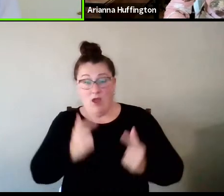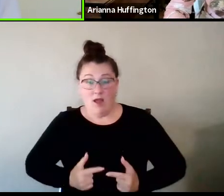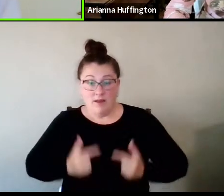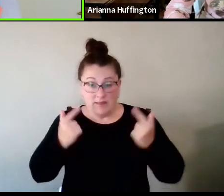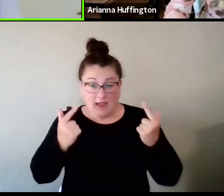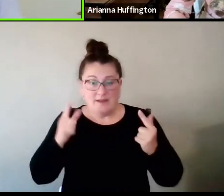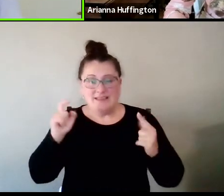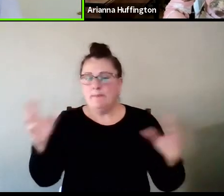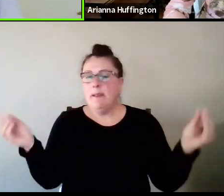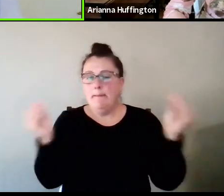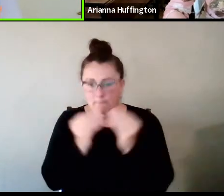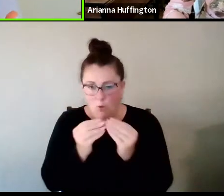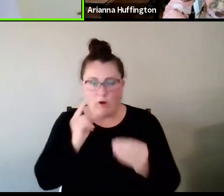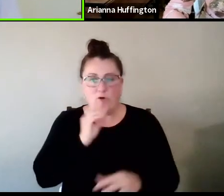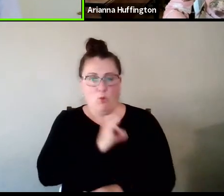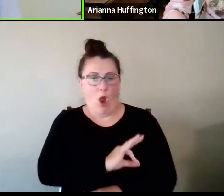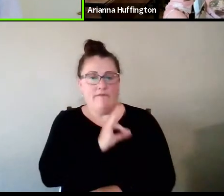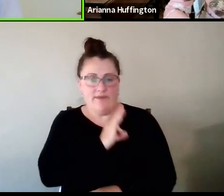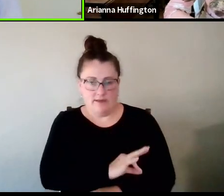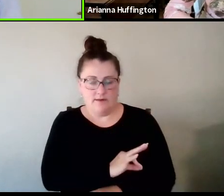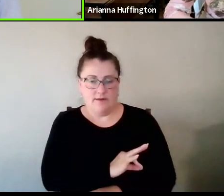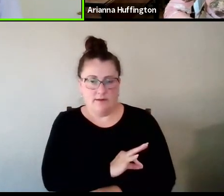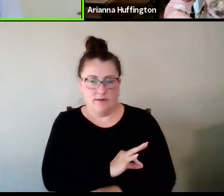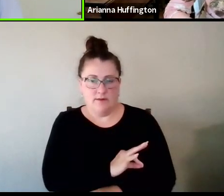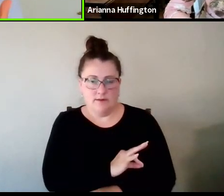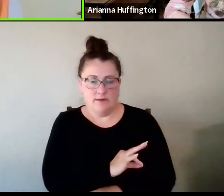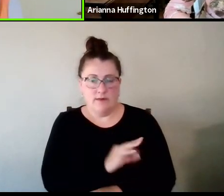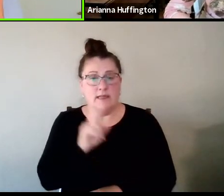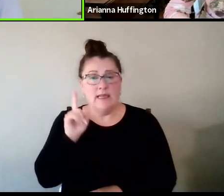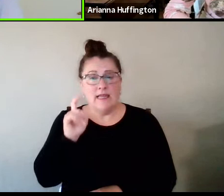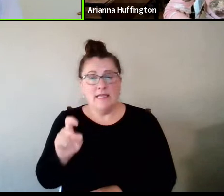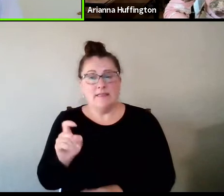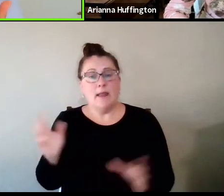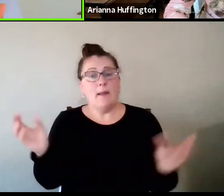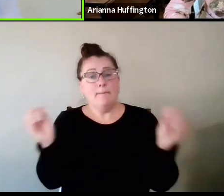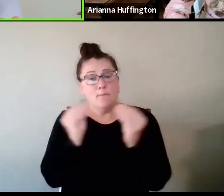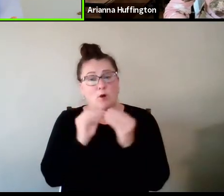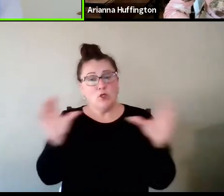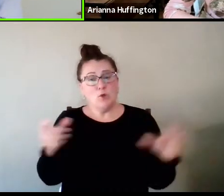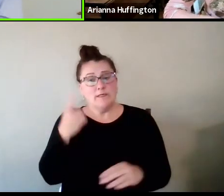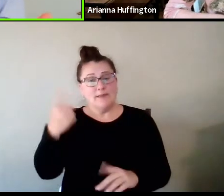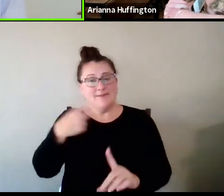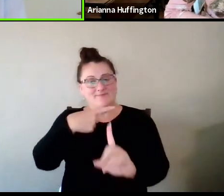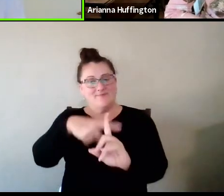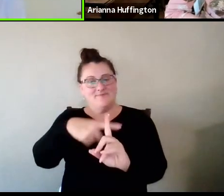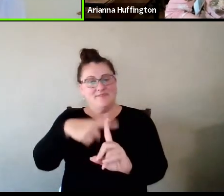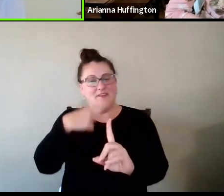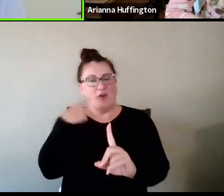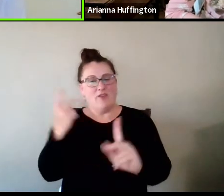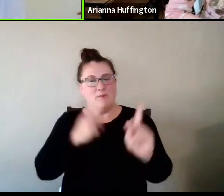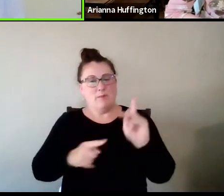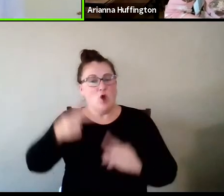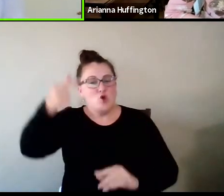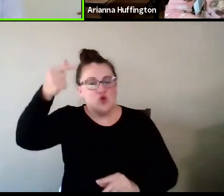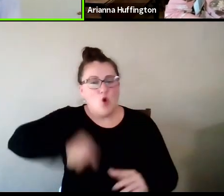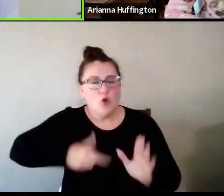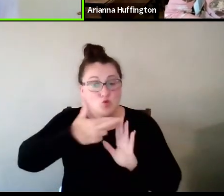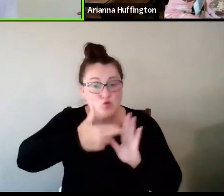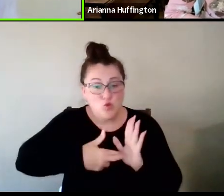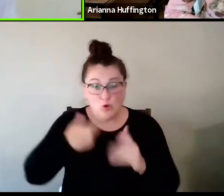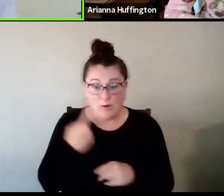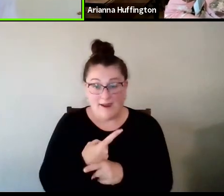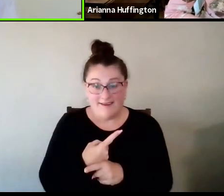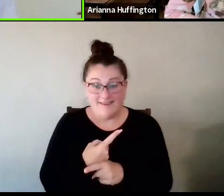to be more than for profit. It has to have to do something to do with doing something good to other people, the golden rule. So that's where the